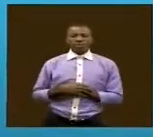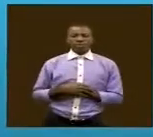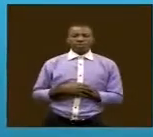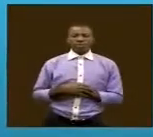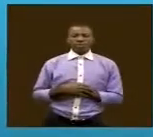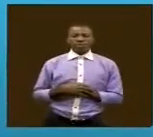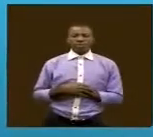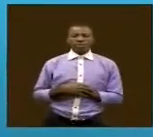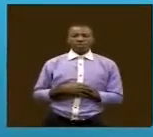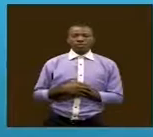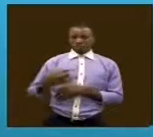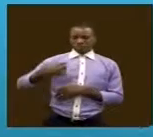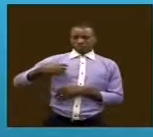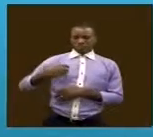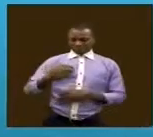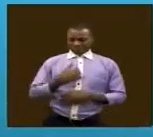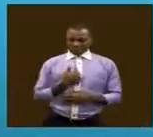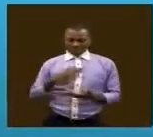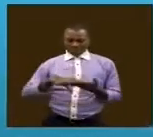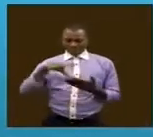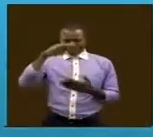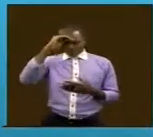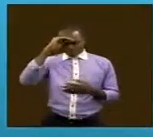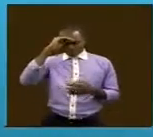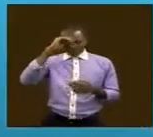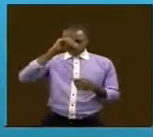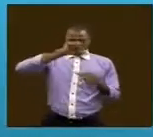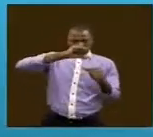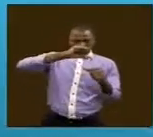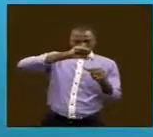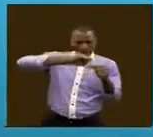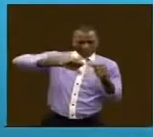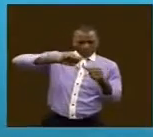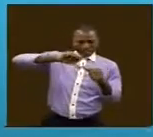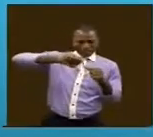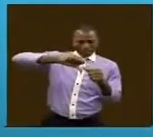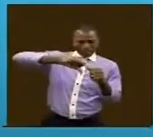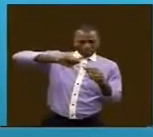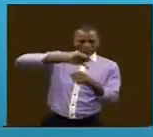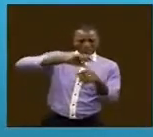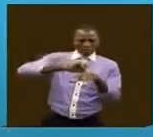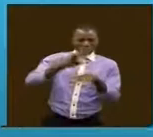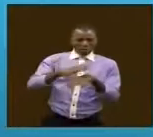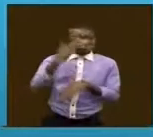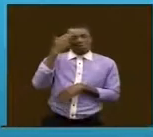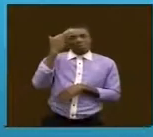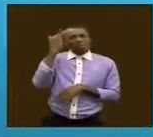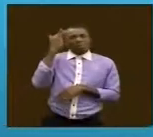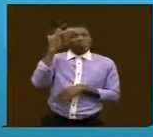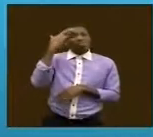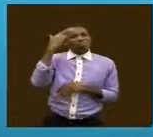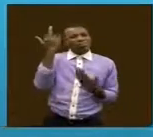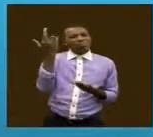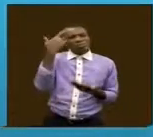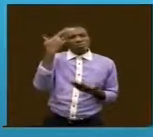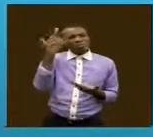Why do I have to walk you through this lesson? What